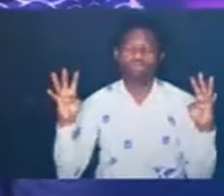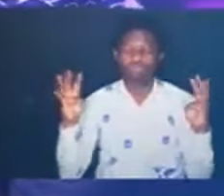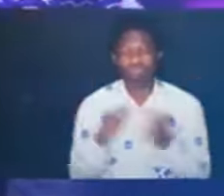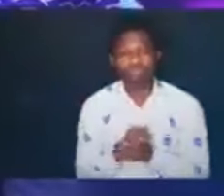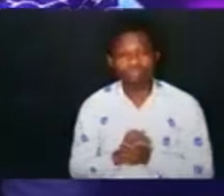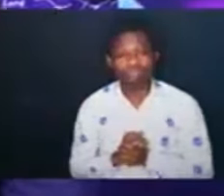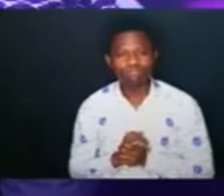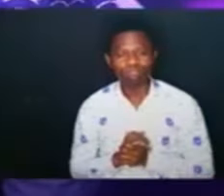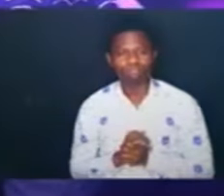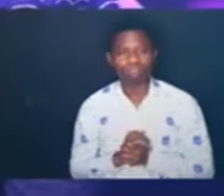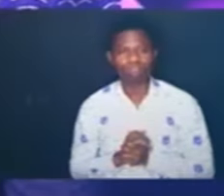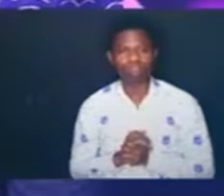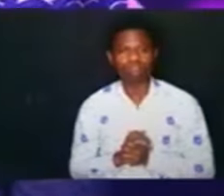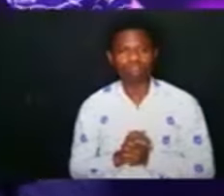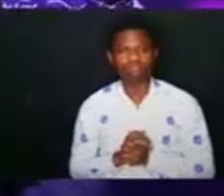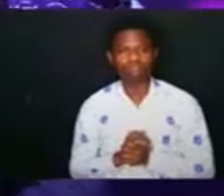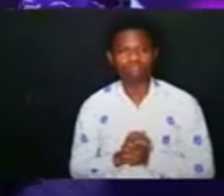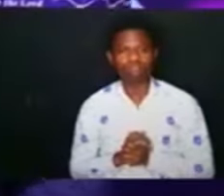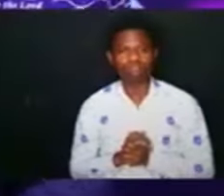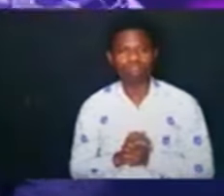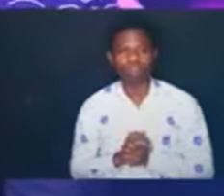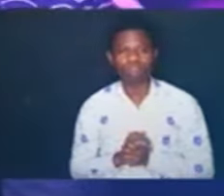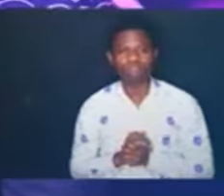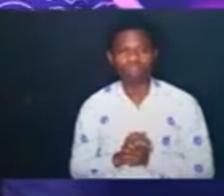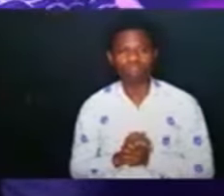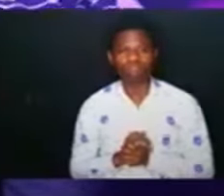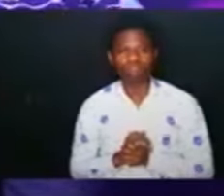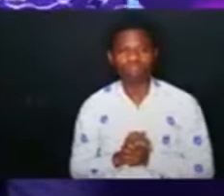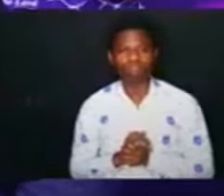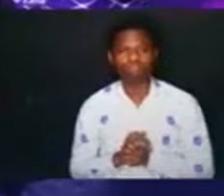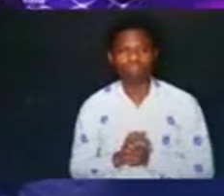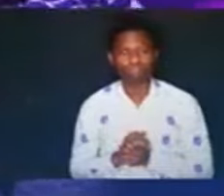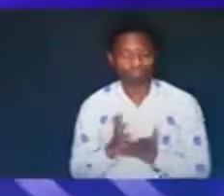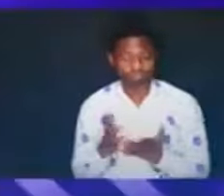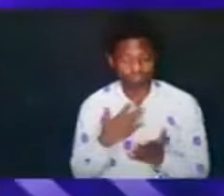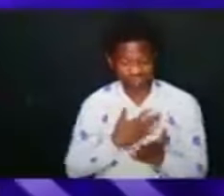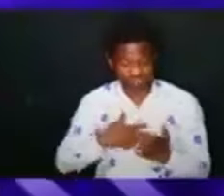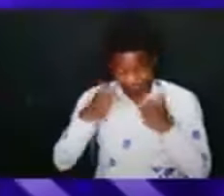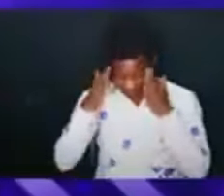nusu eniwa so mine. Na ne mine etatra afesuo. Now